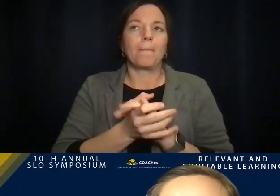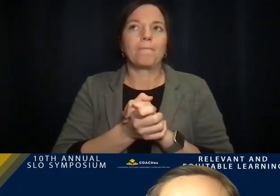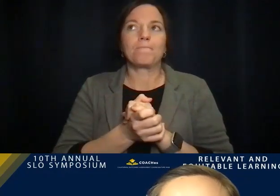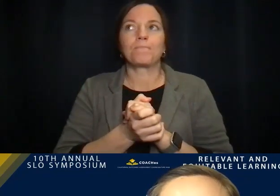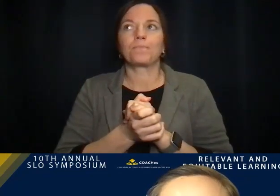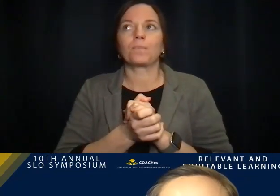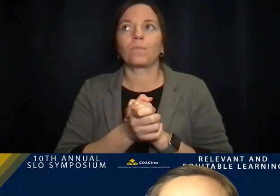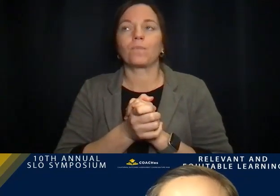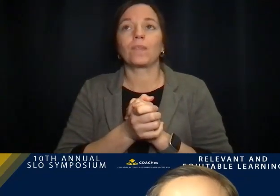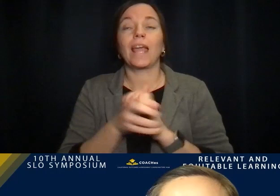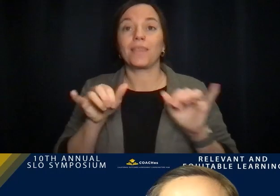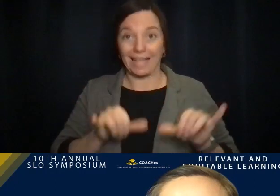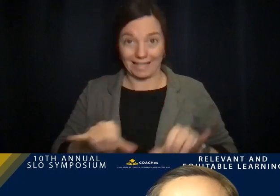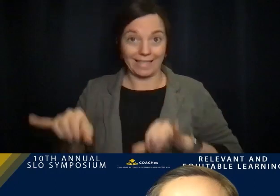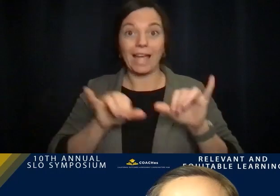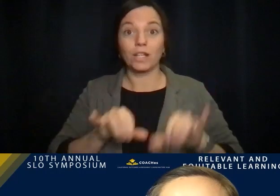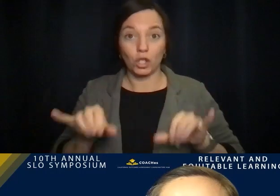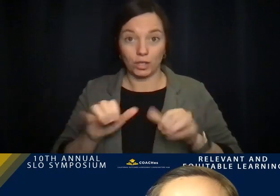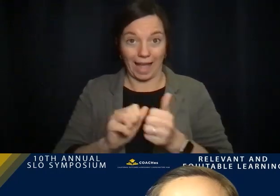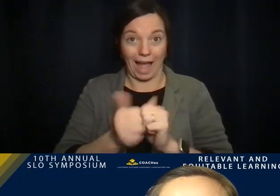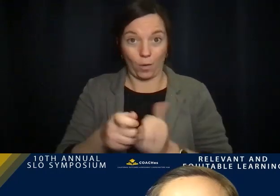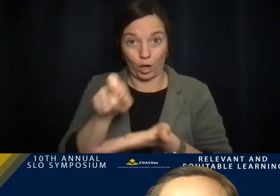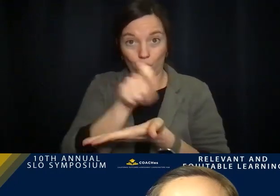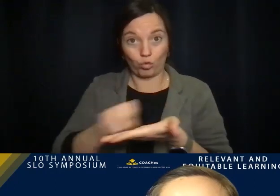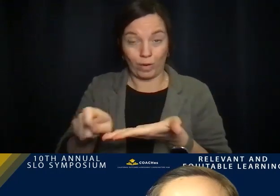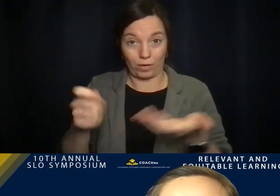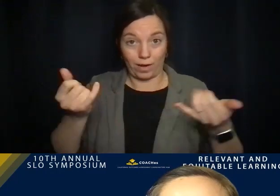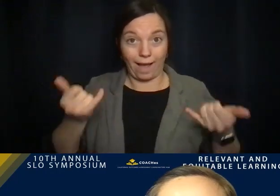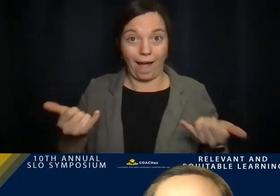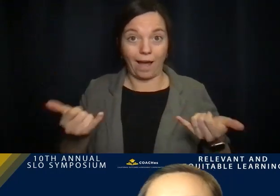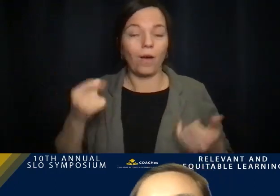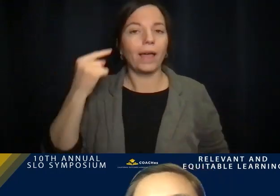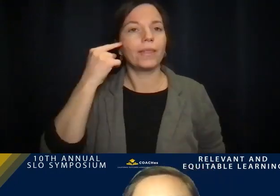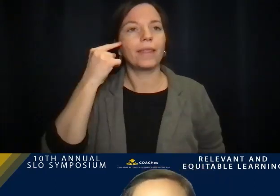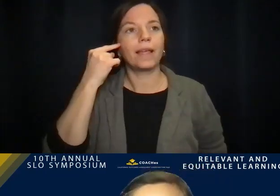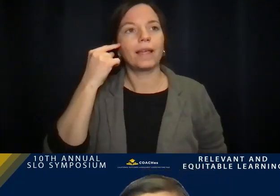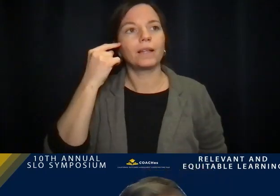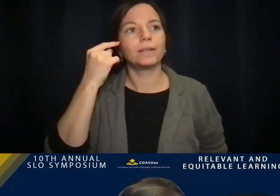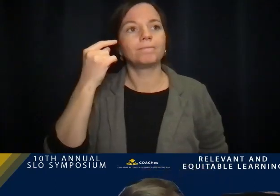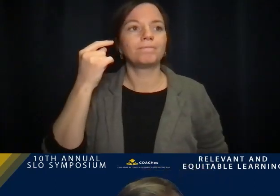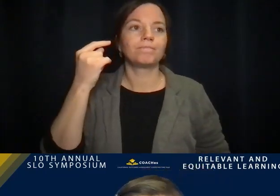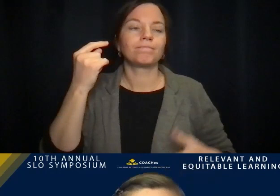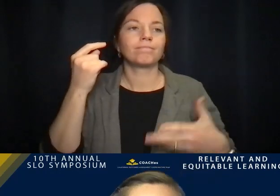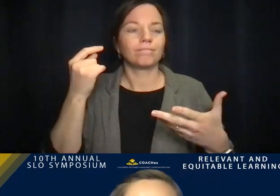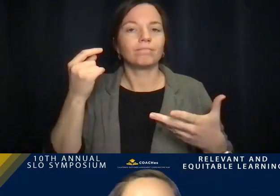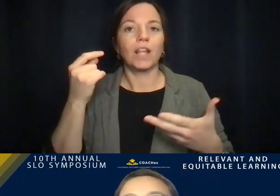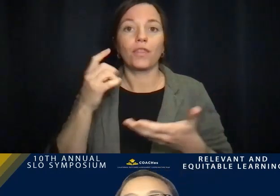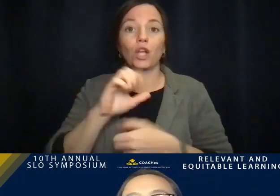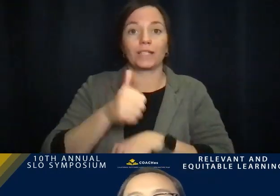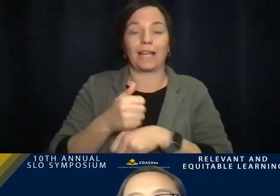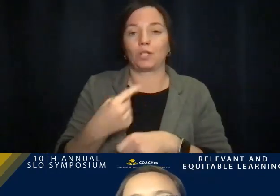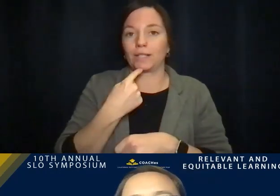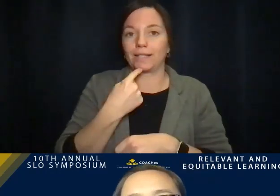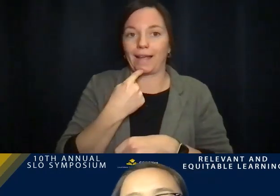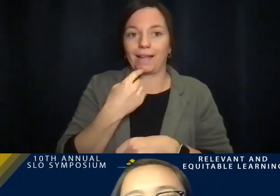the standards as they are written now, I think are designed to say, well, if we don't tell them